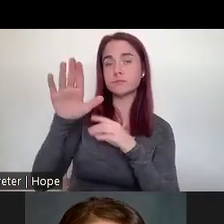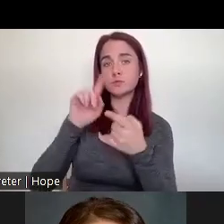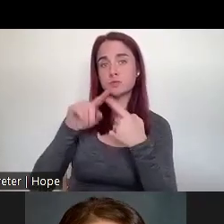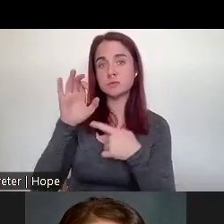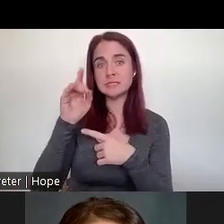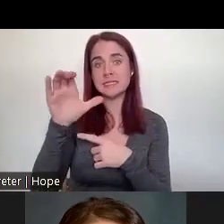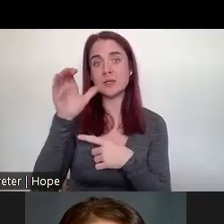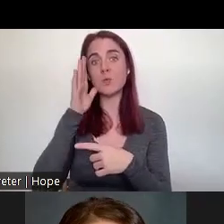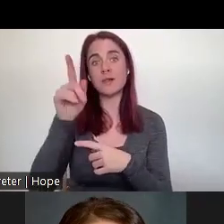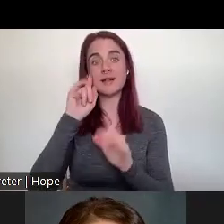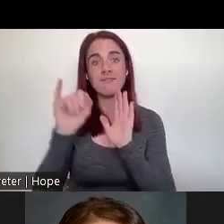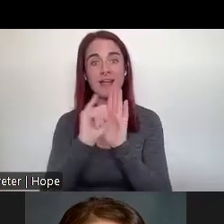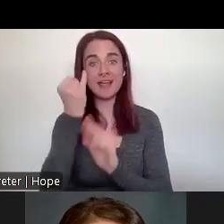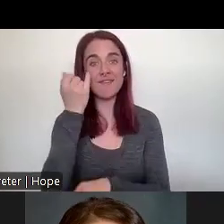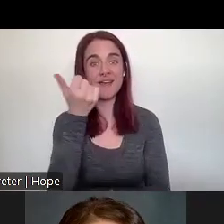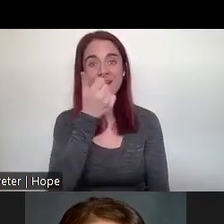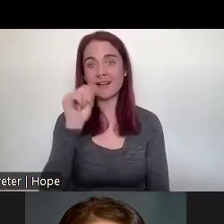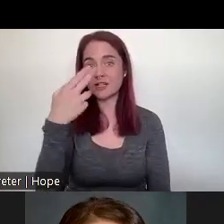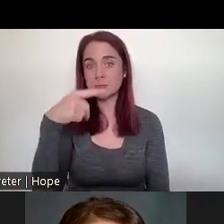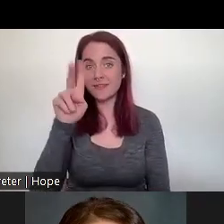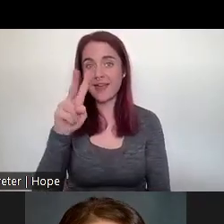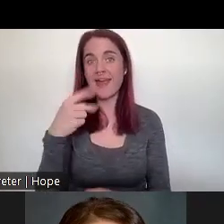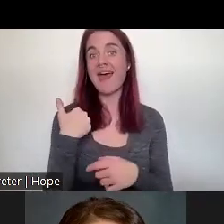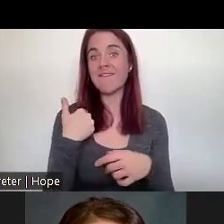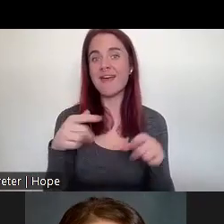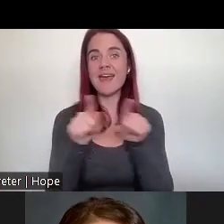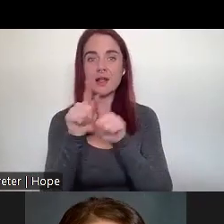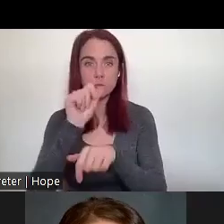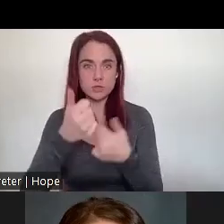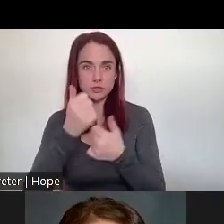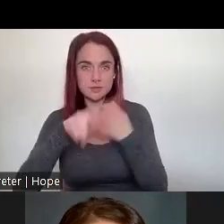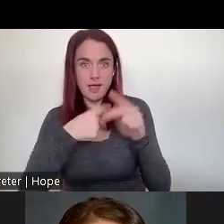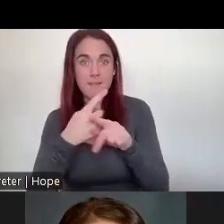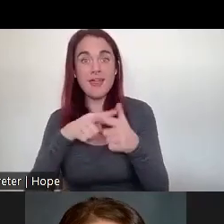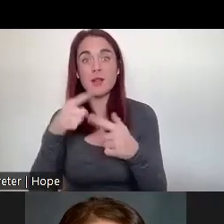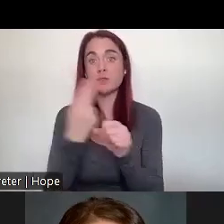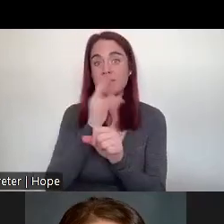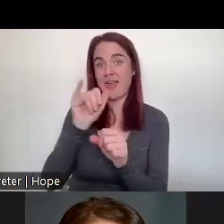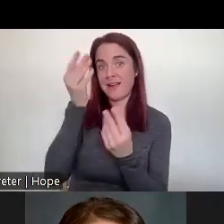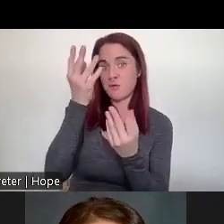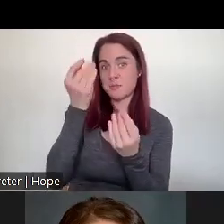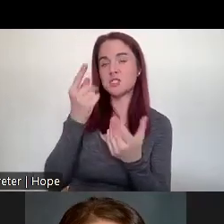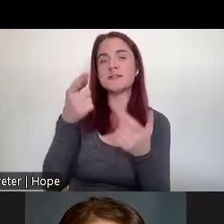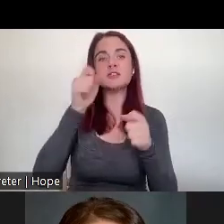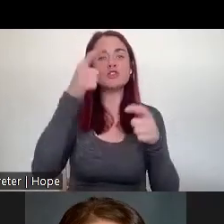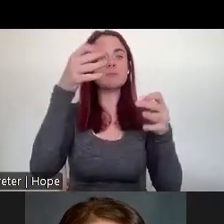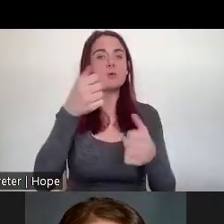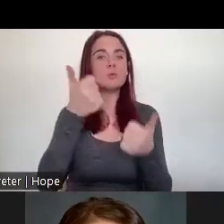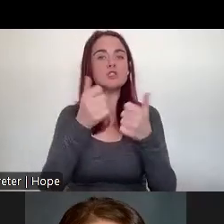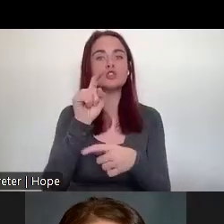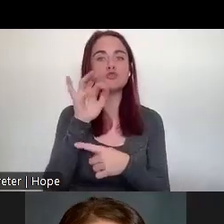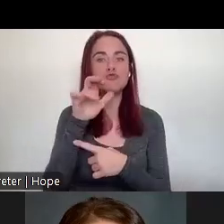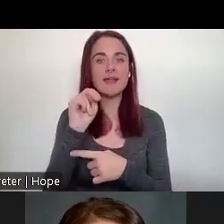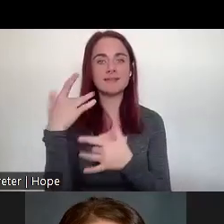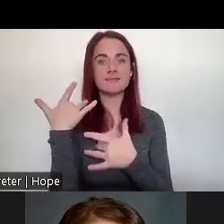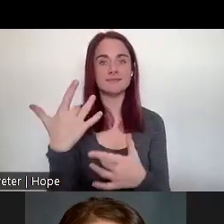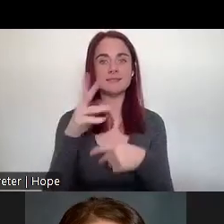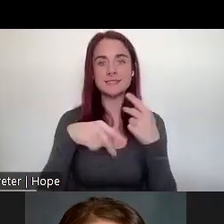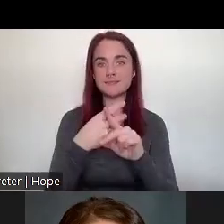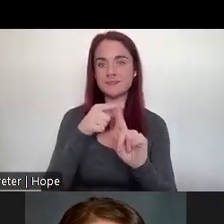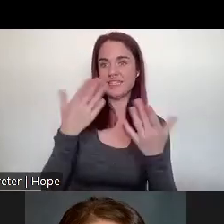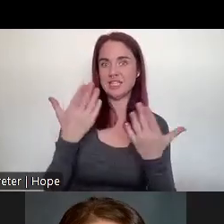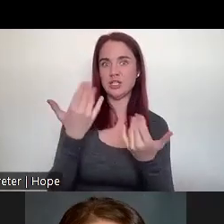strains are present within the sample. And then using this, we are able to determine which HPV strain types are circulating in